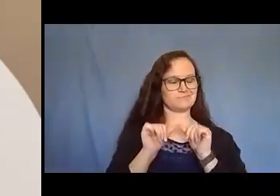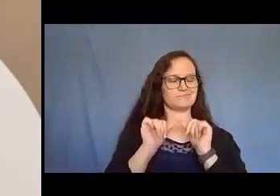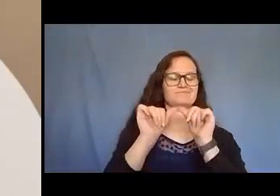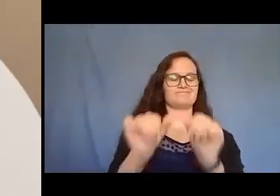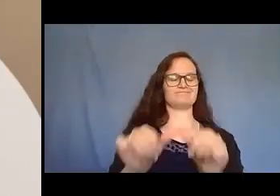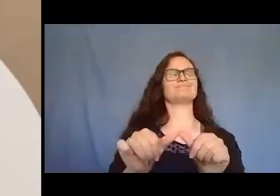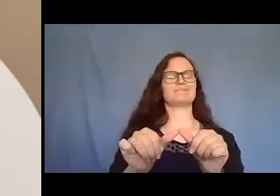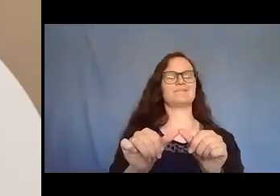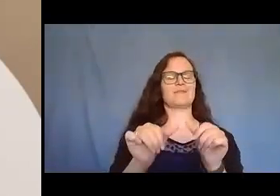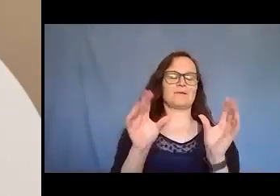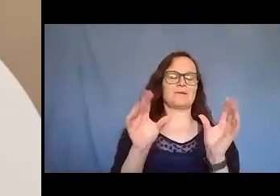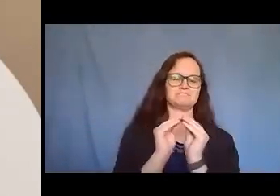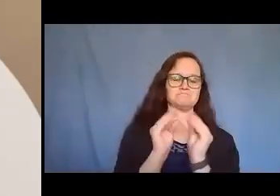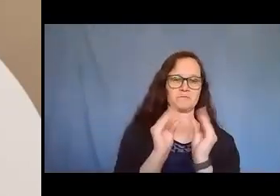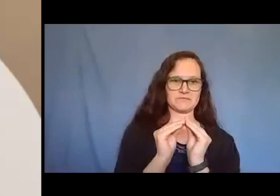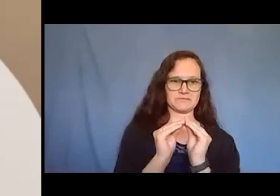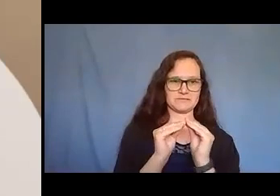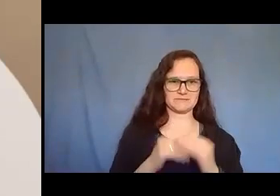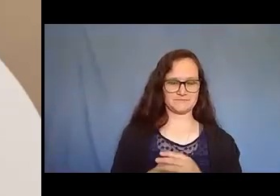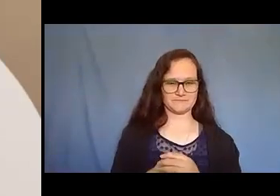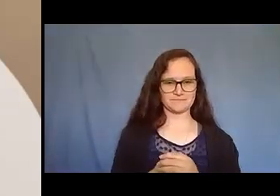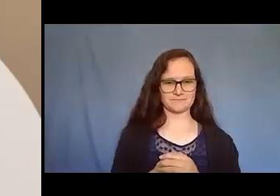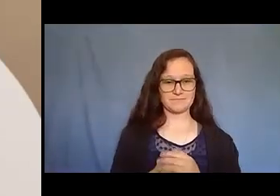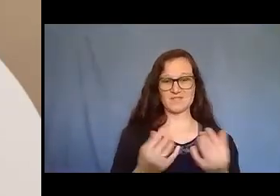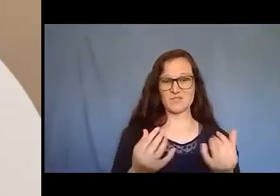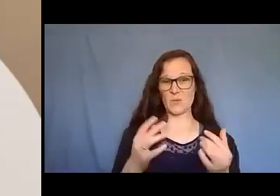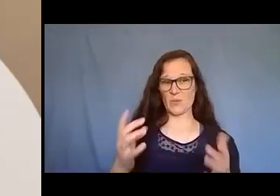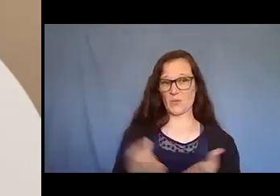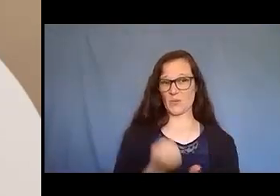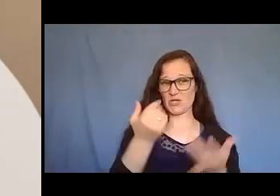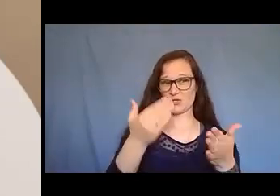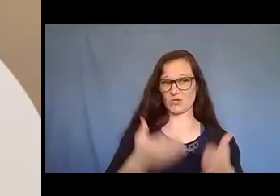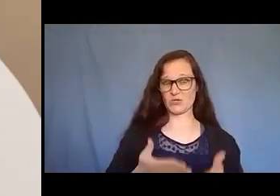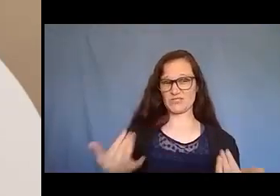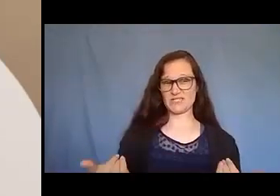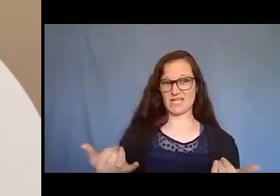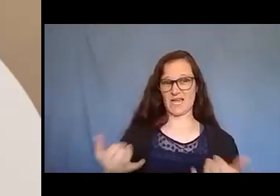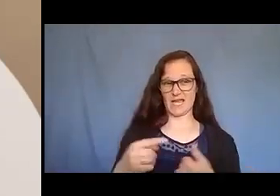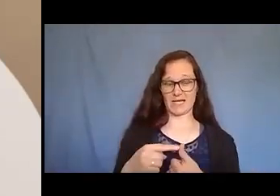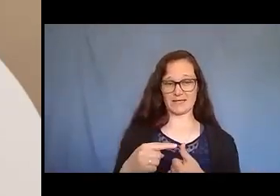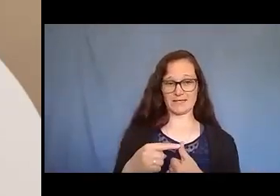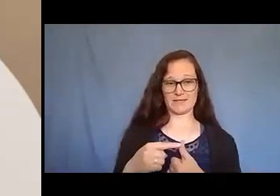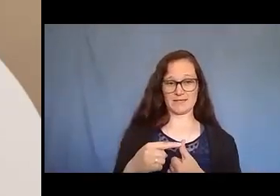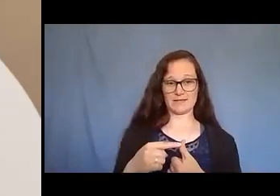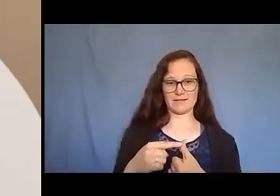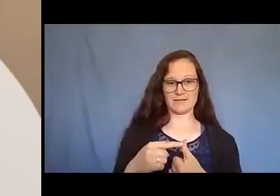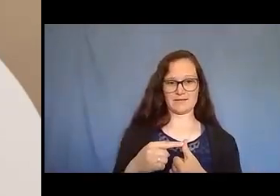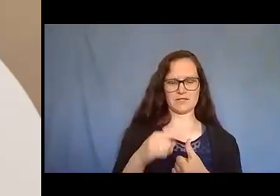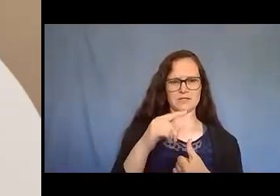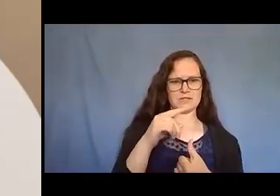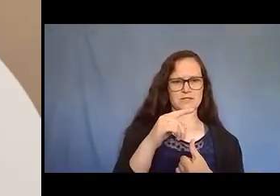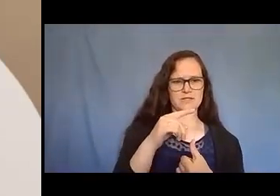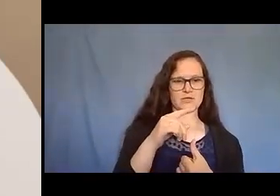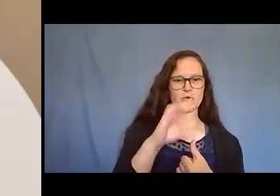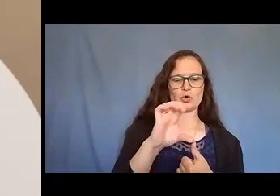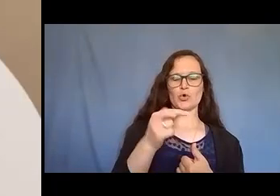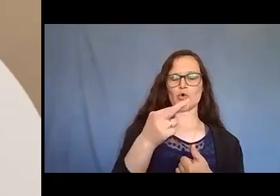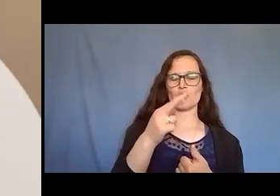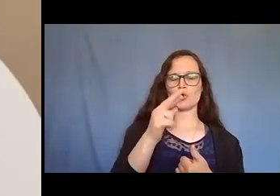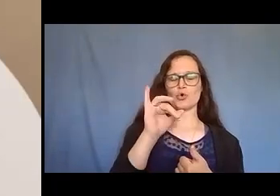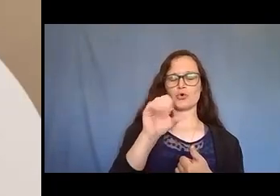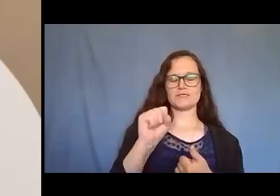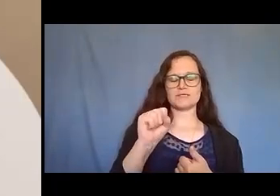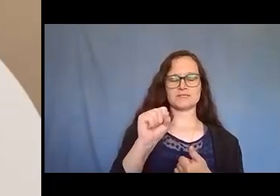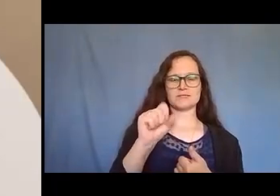qualify for the drawings. And so our winners today include Topher Lewis, or Christopher Lewis. I think